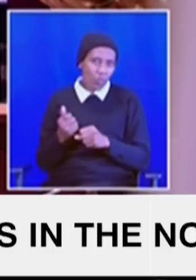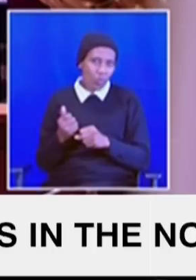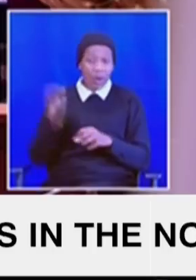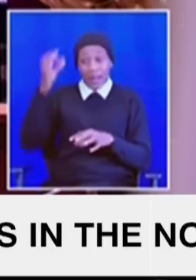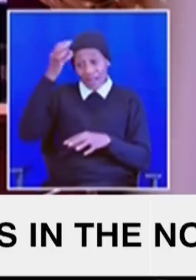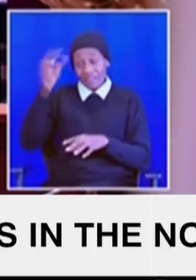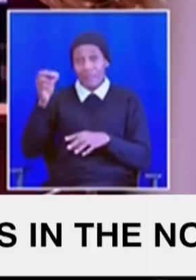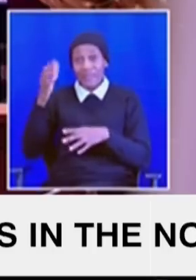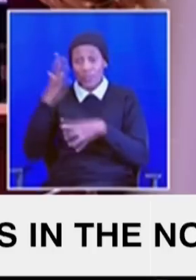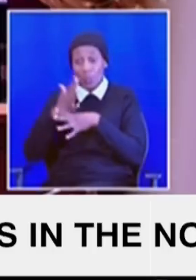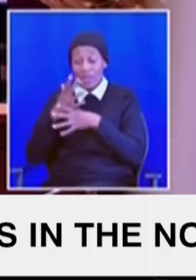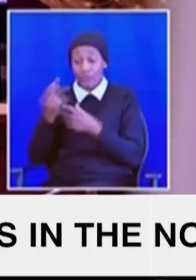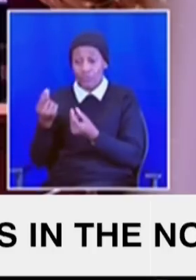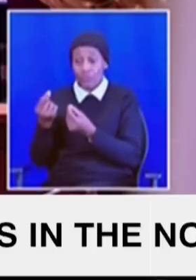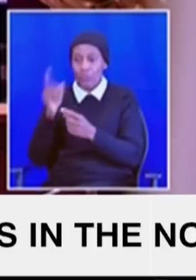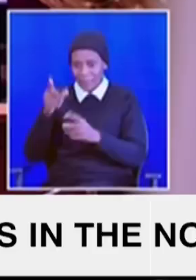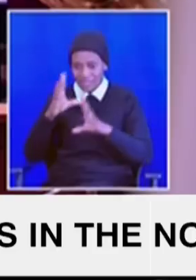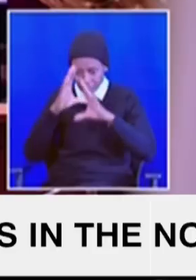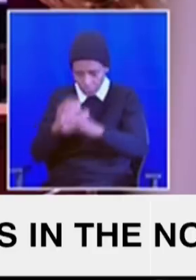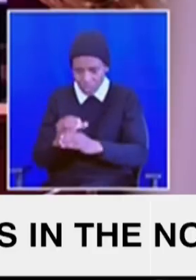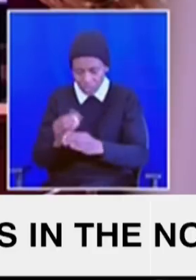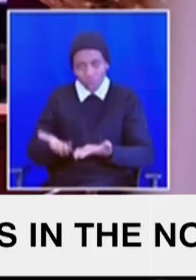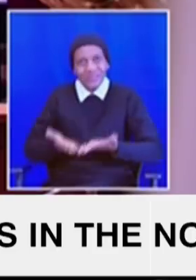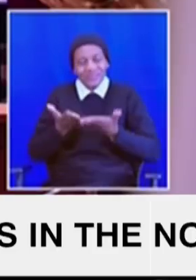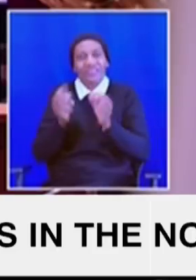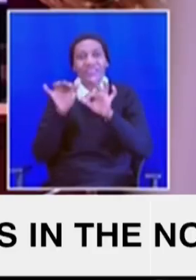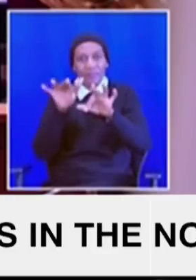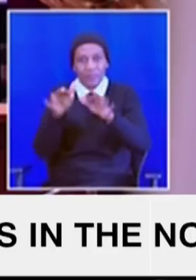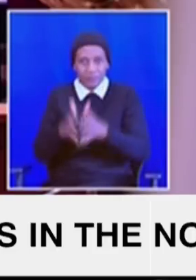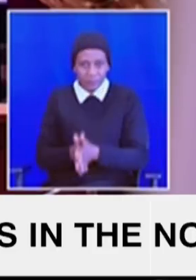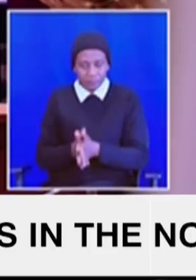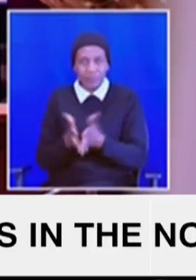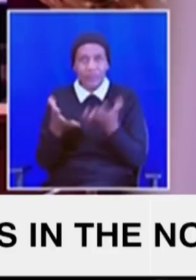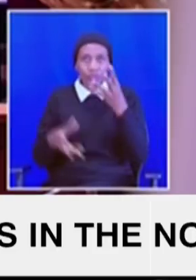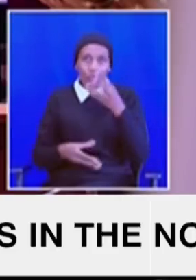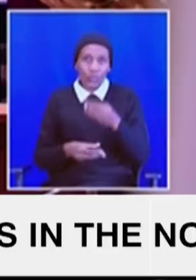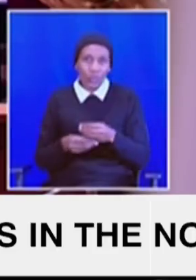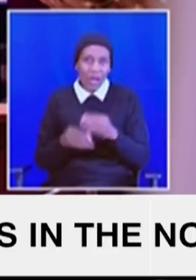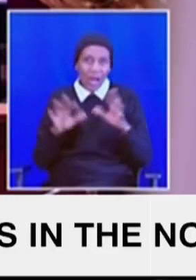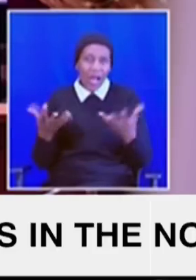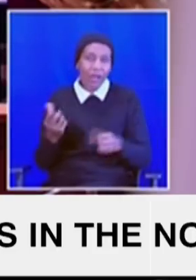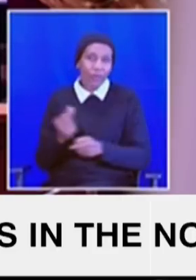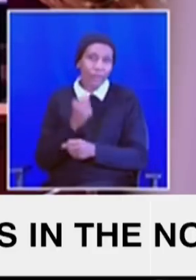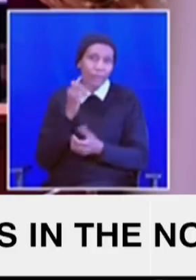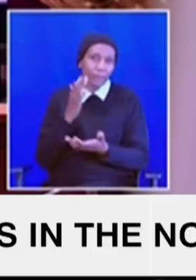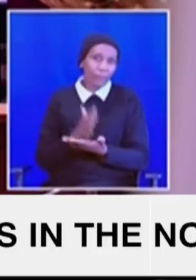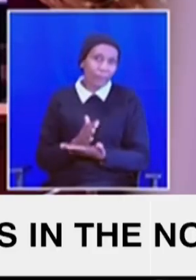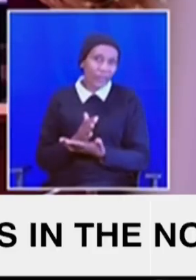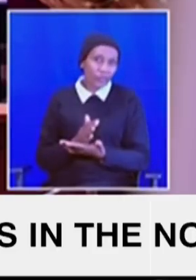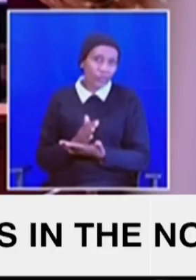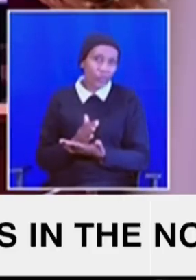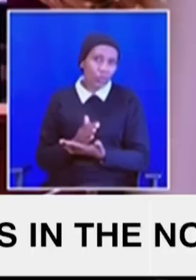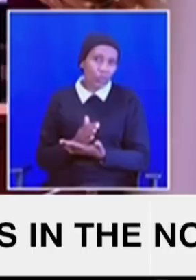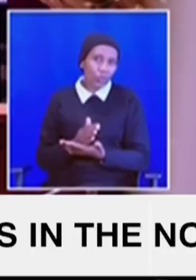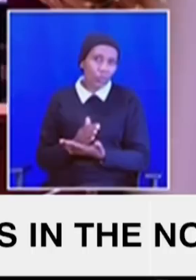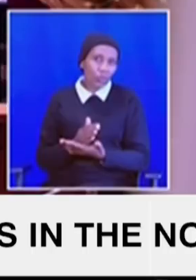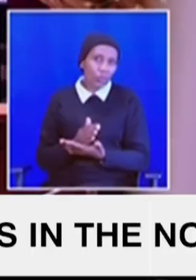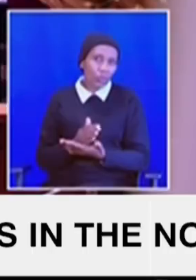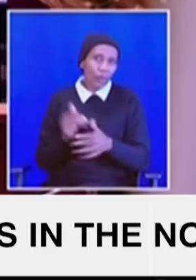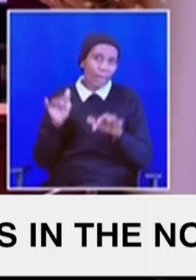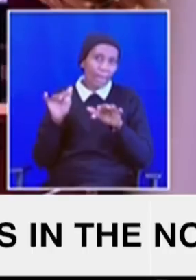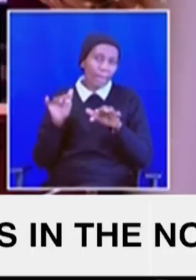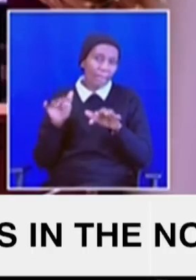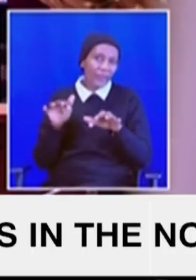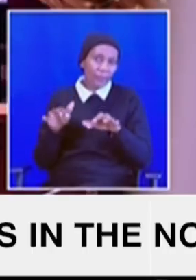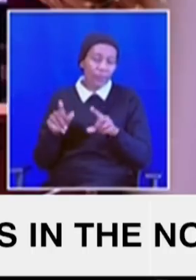people? Linked to that, how do we avoid and prevent capture of local state power by people and